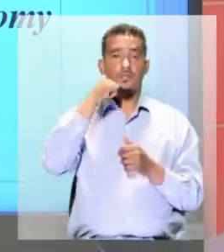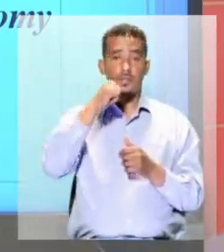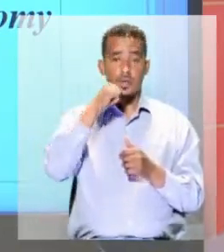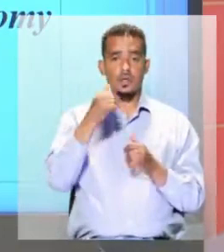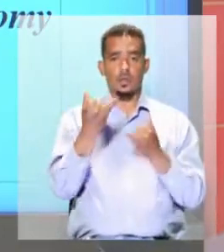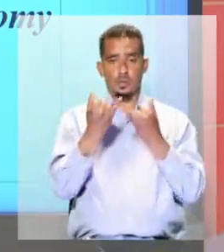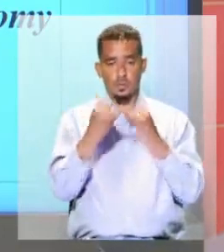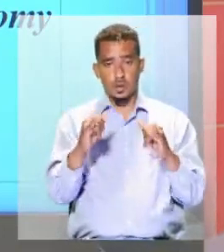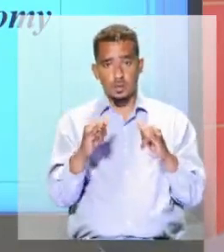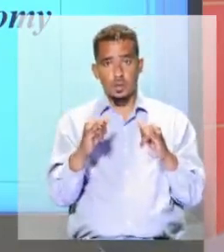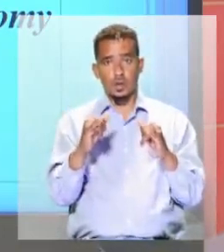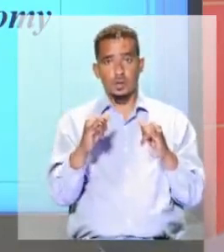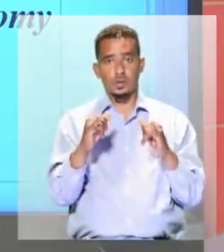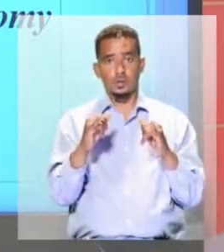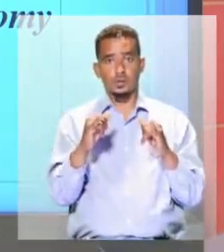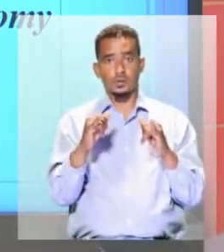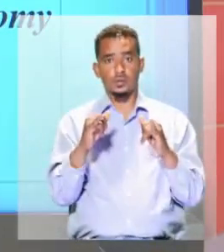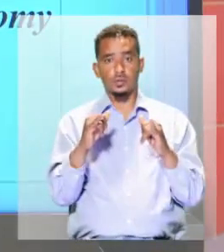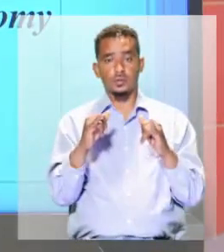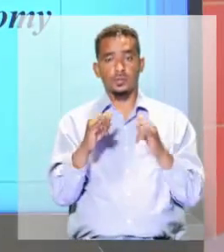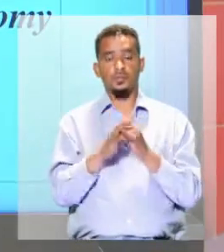We can multiply by 100.